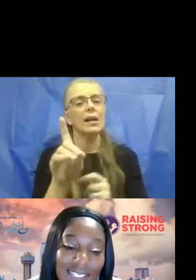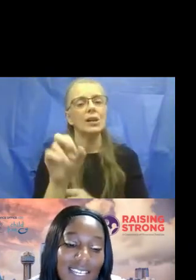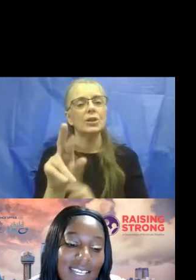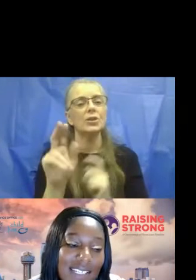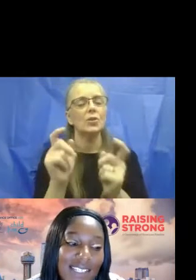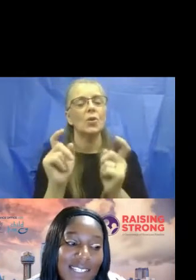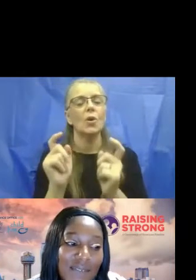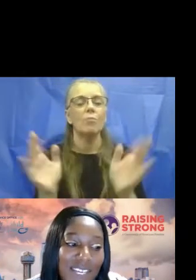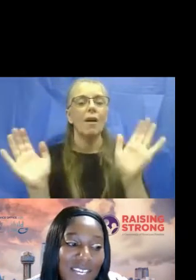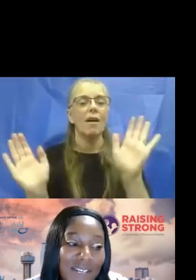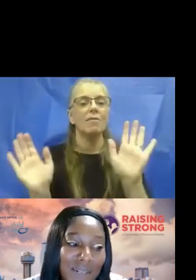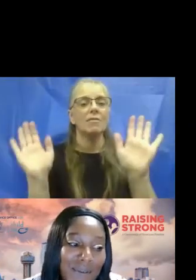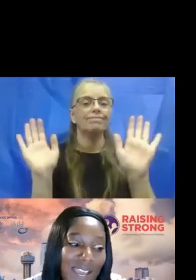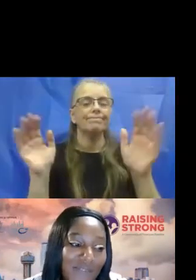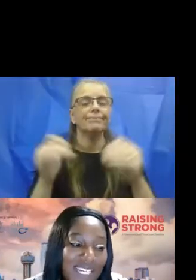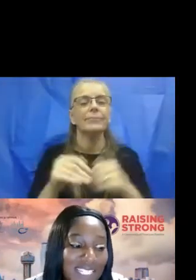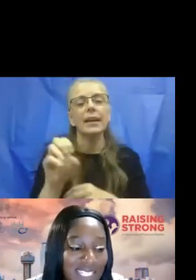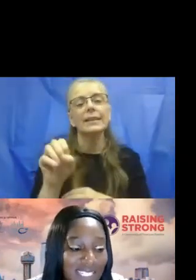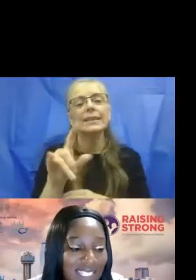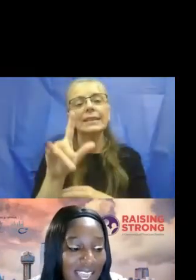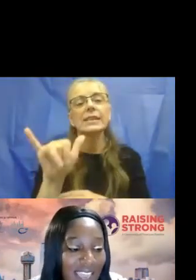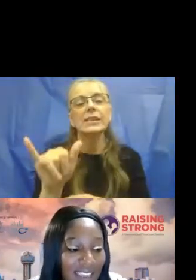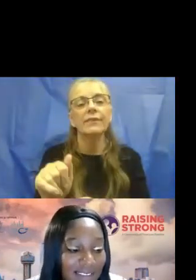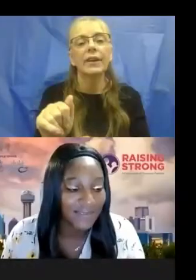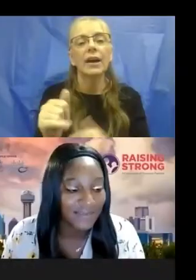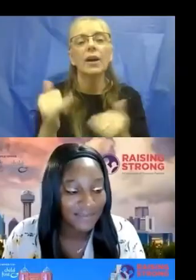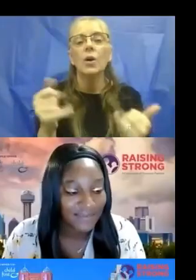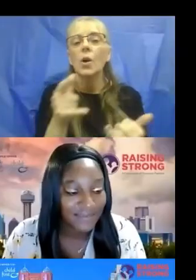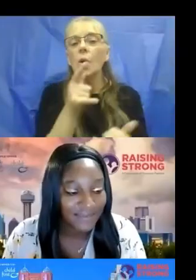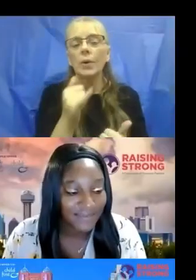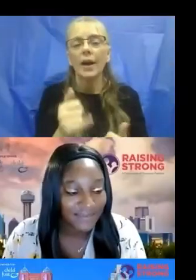slide again. Sylvia, who do you have for us today?